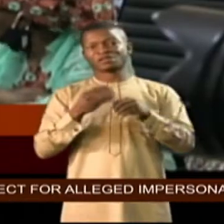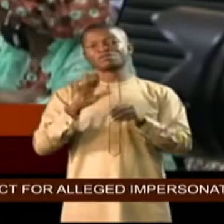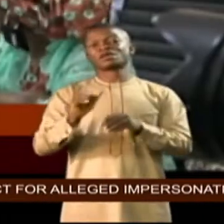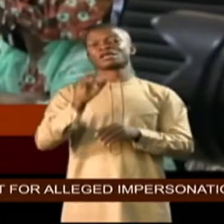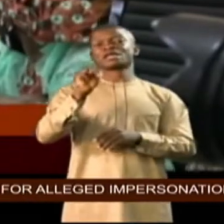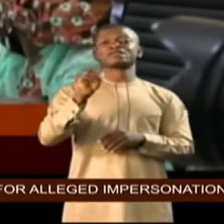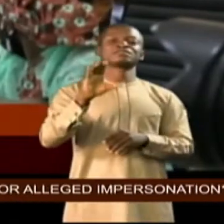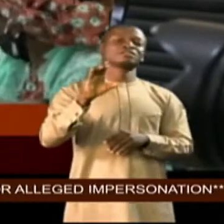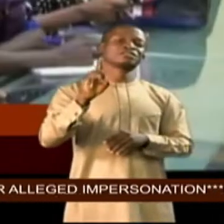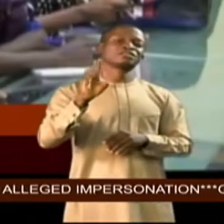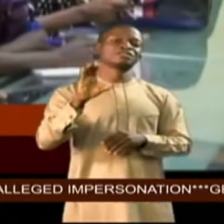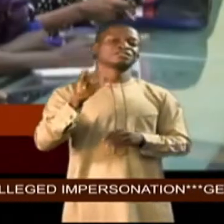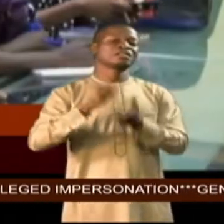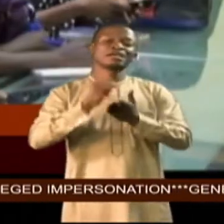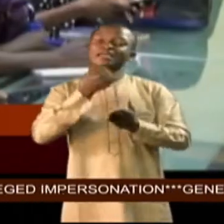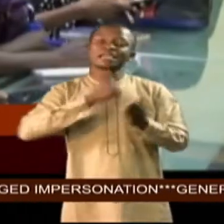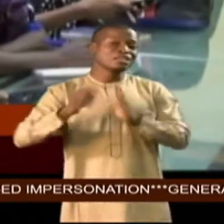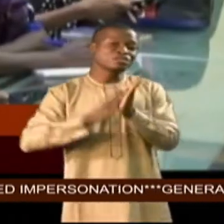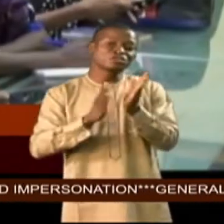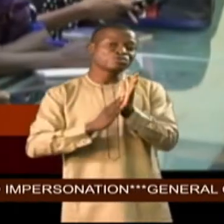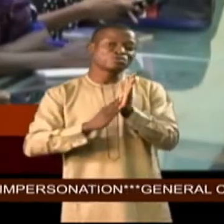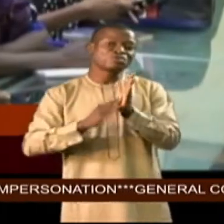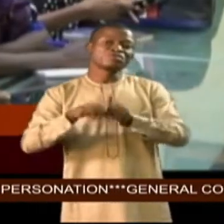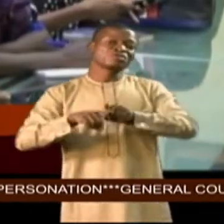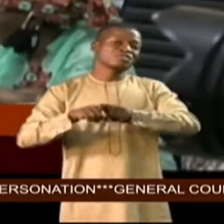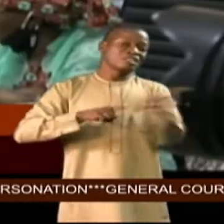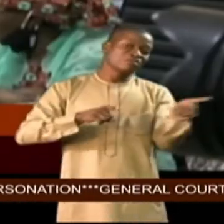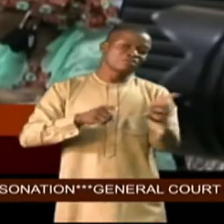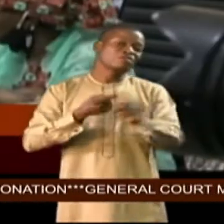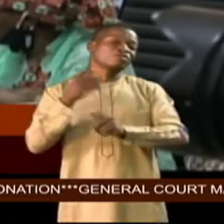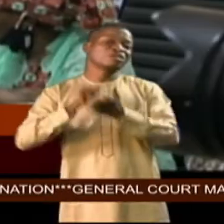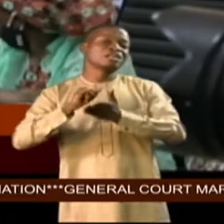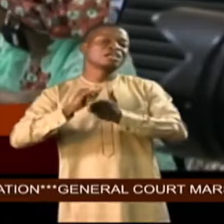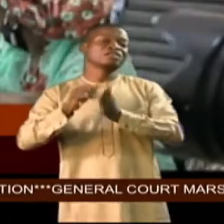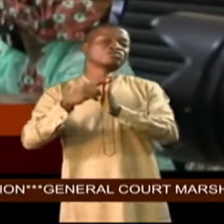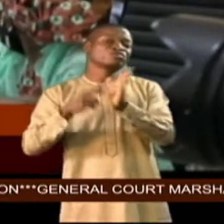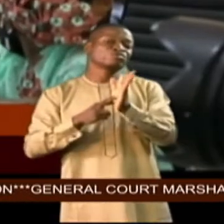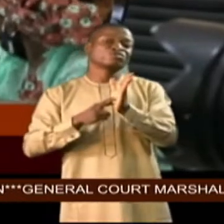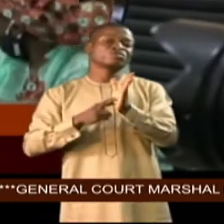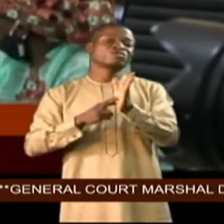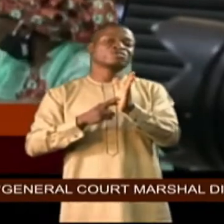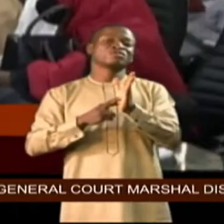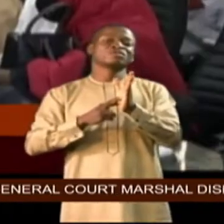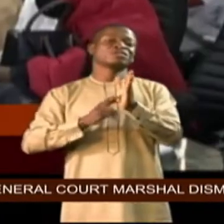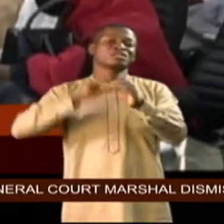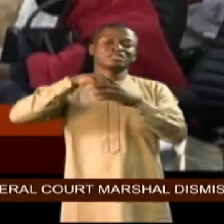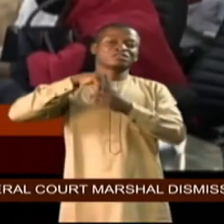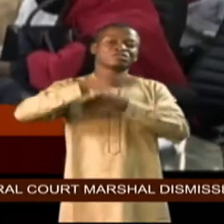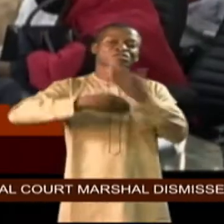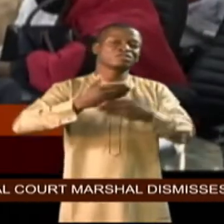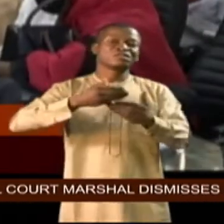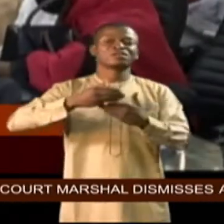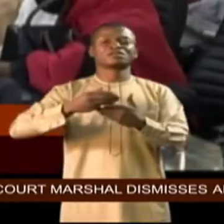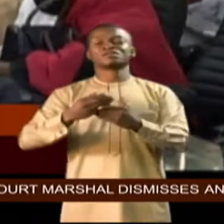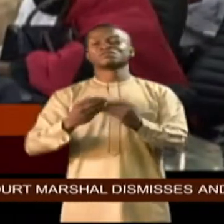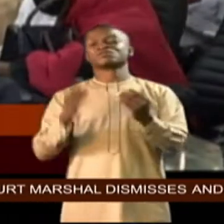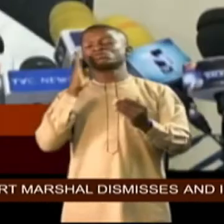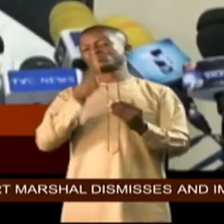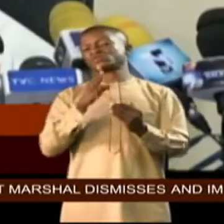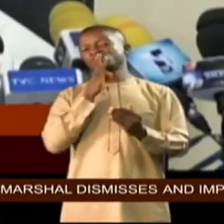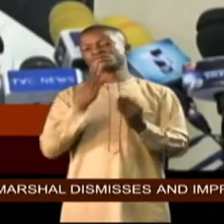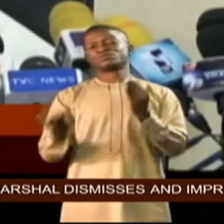warned that any school found wanting in abusing the set-out rules for the reopening of schools across the country will be appropriately